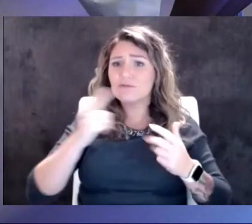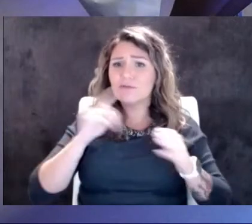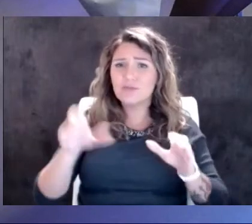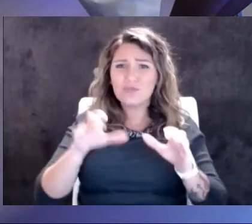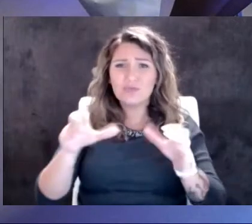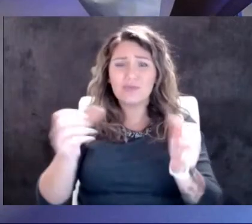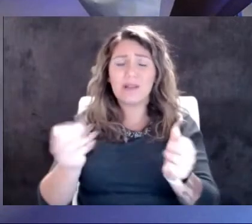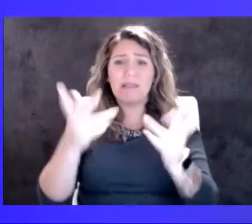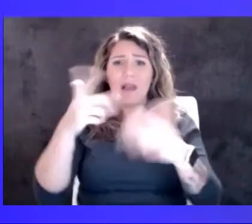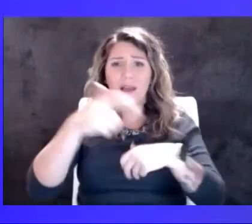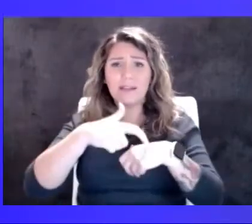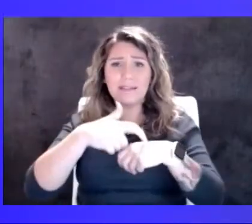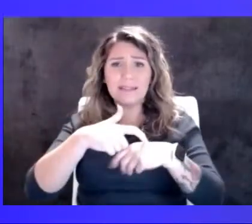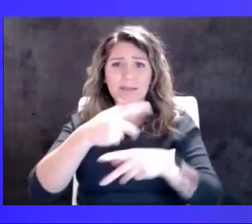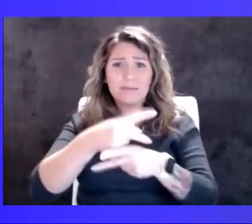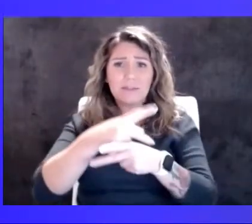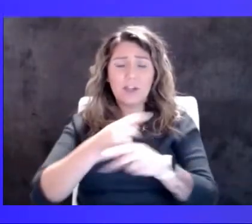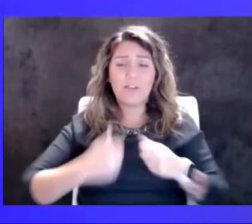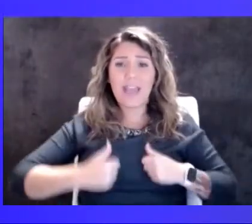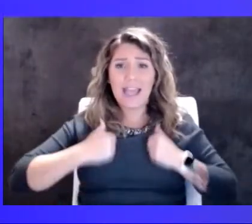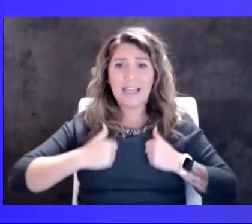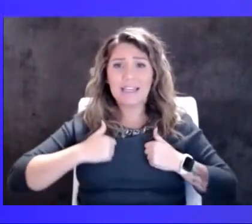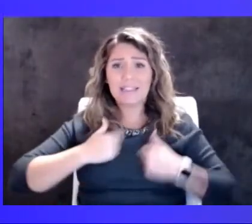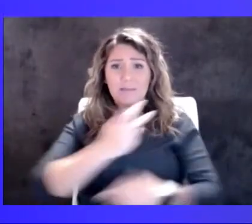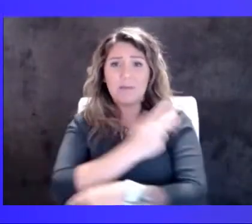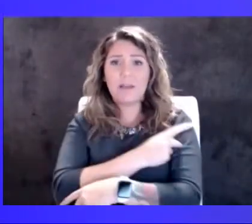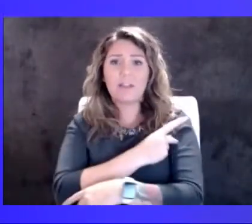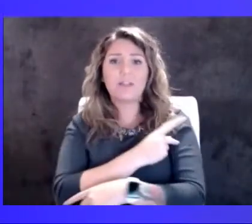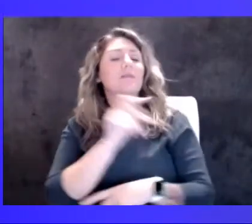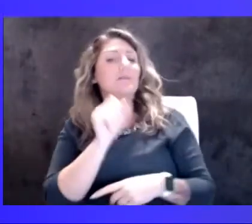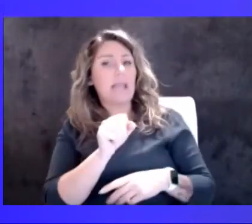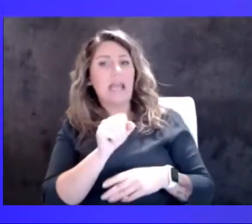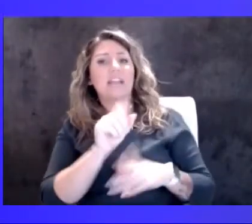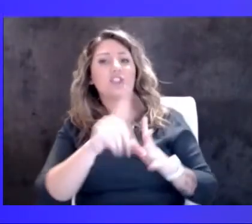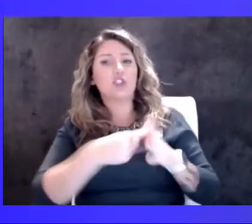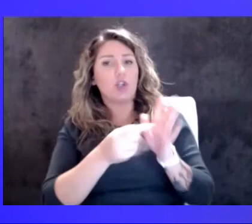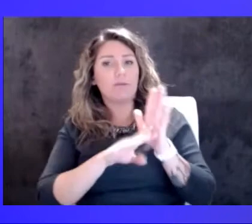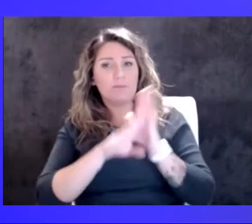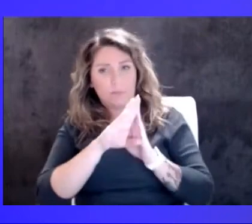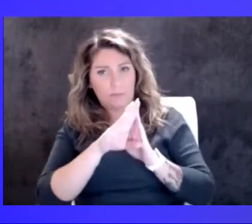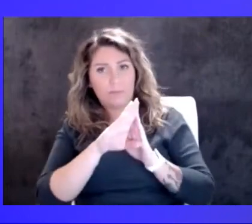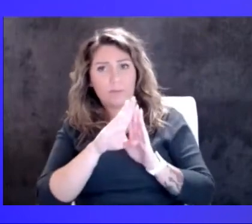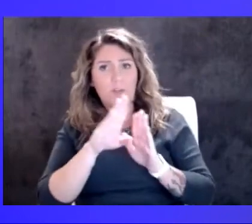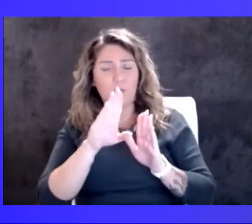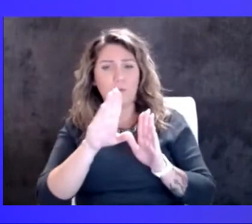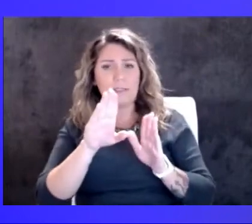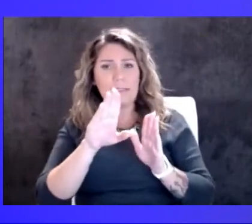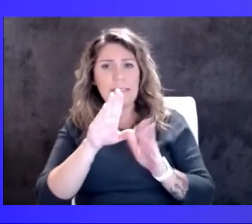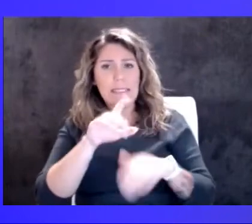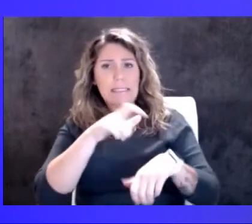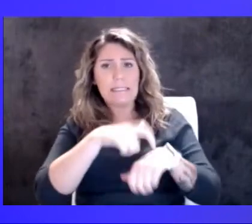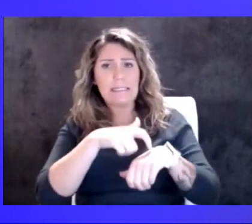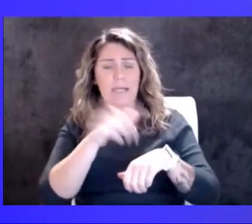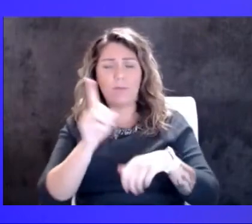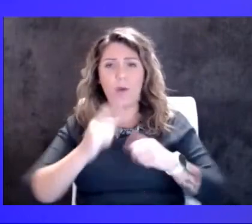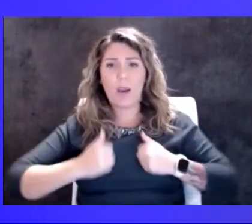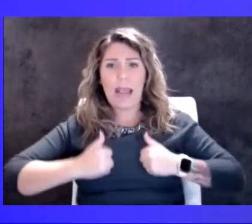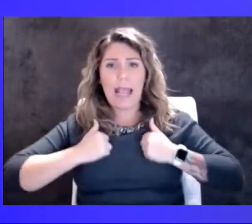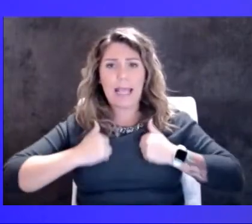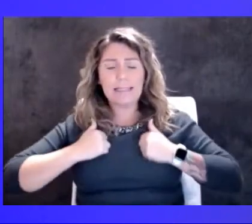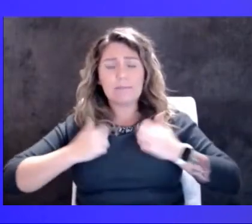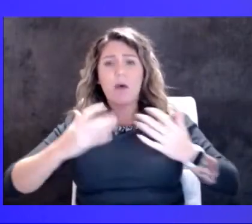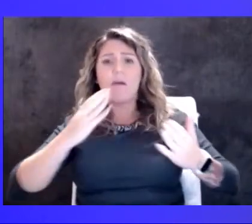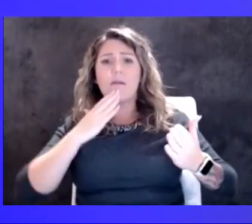care of asthma patients. Yeah, it is starting to tick up. We did have a period where asthma flare-ups were really low.